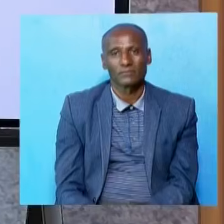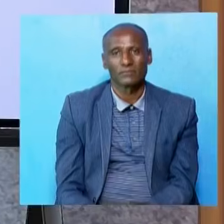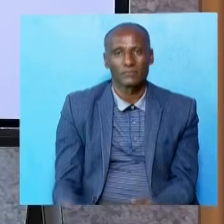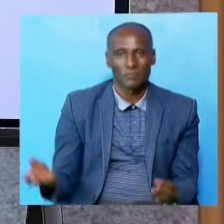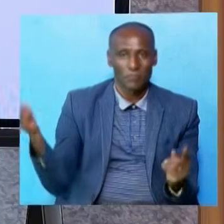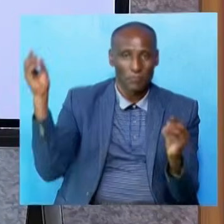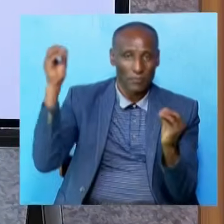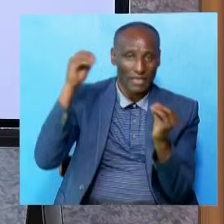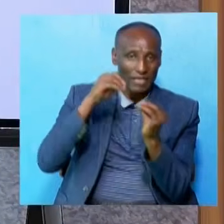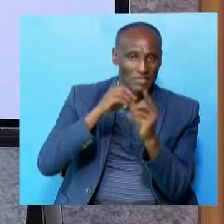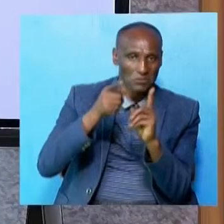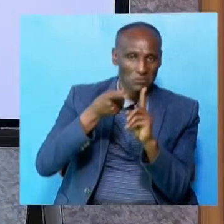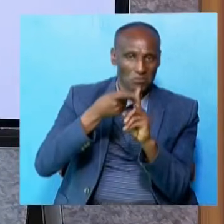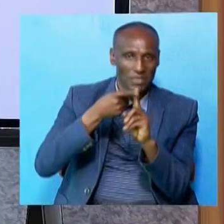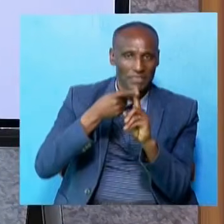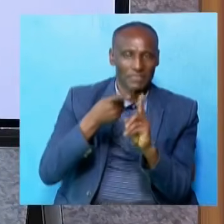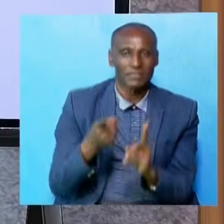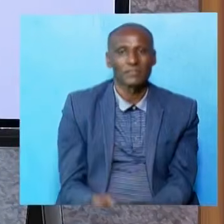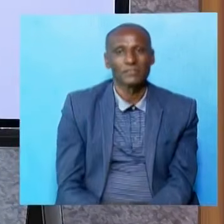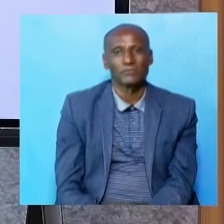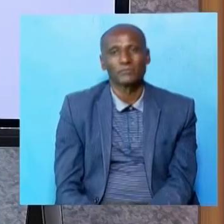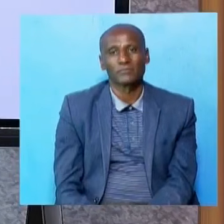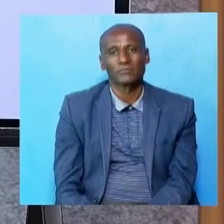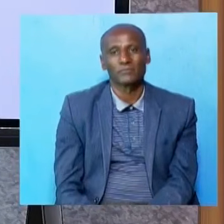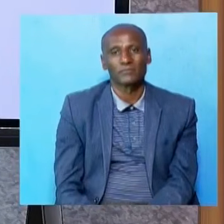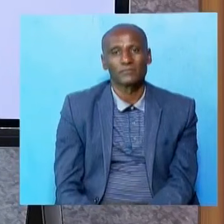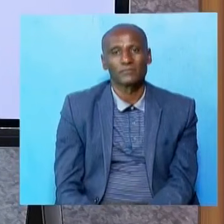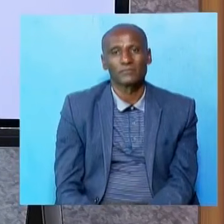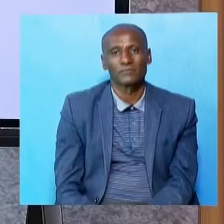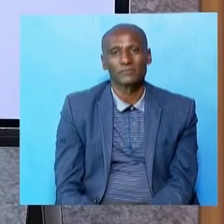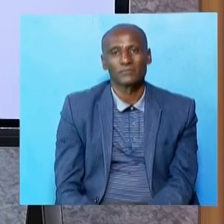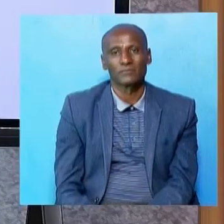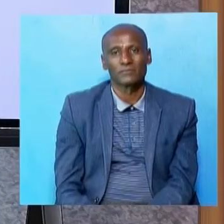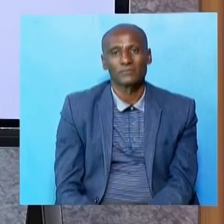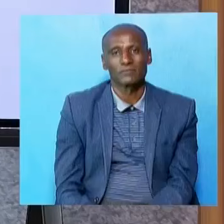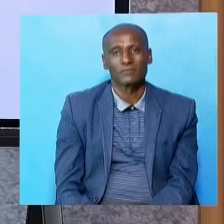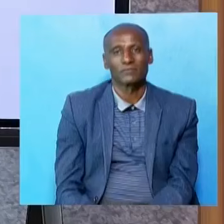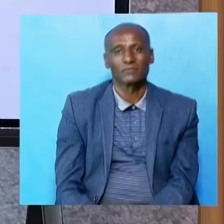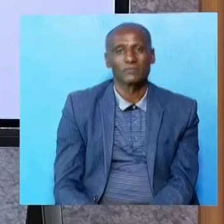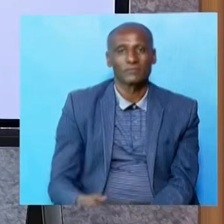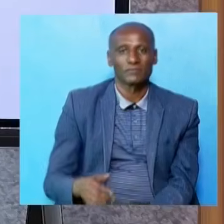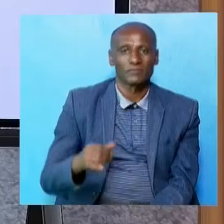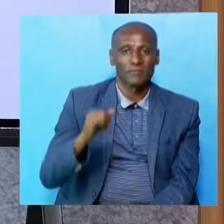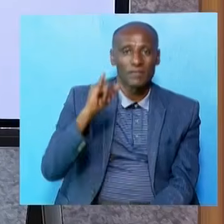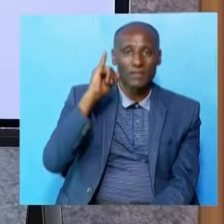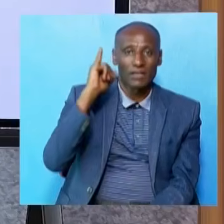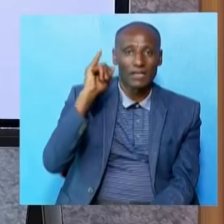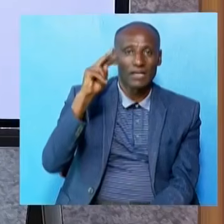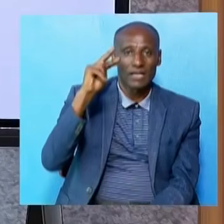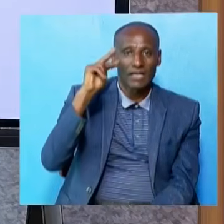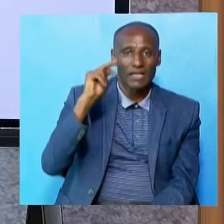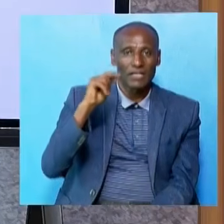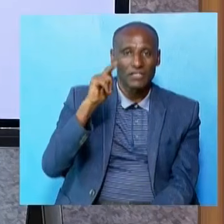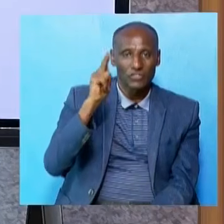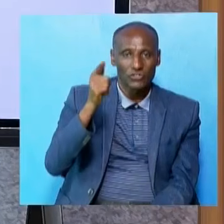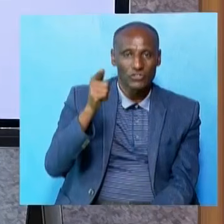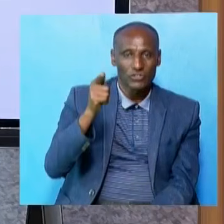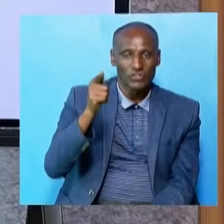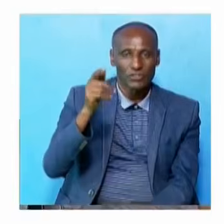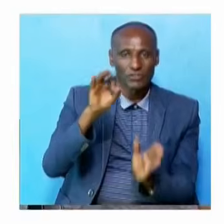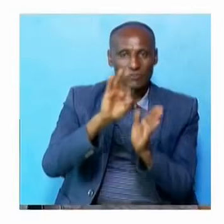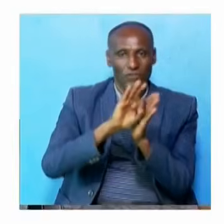Then, after the subject, look, living and telling.